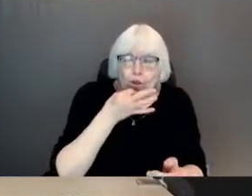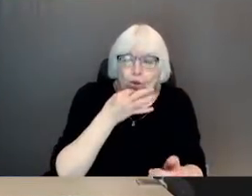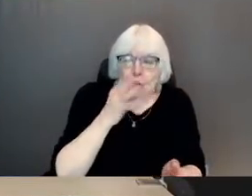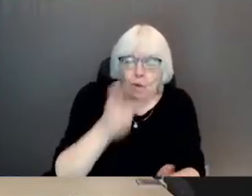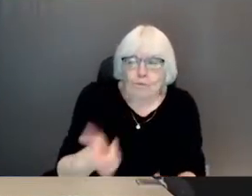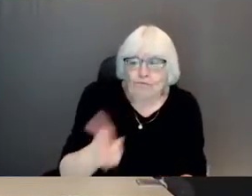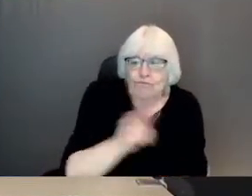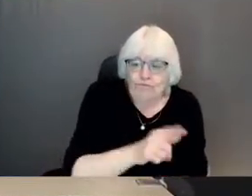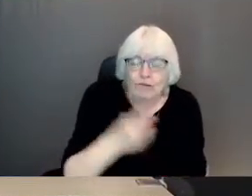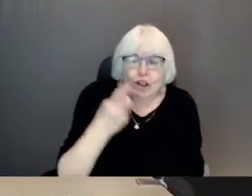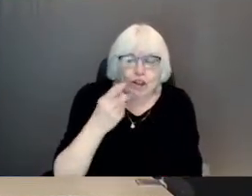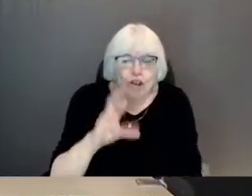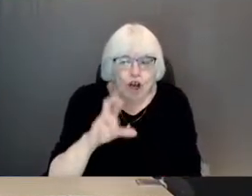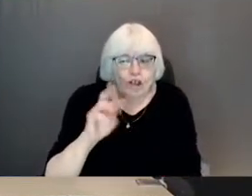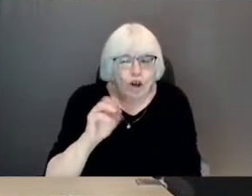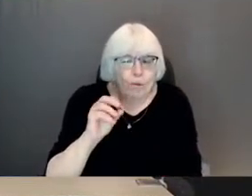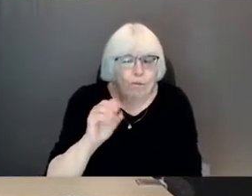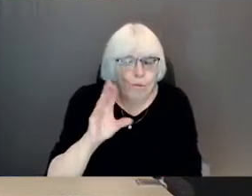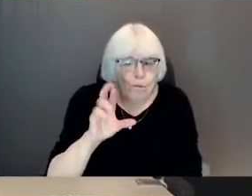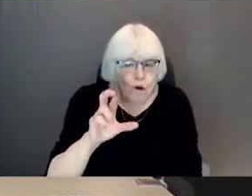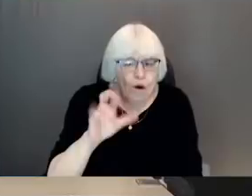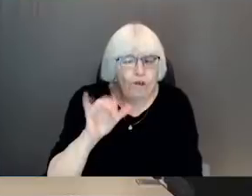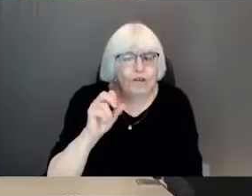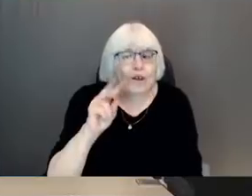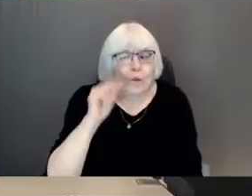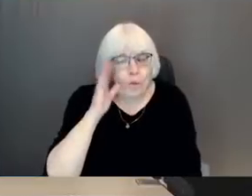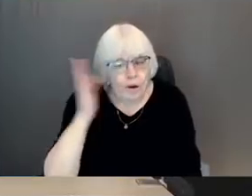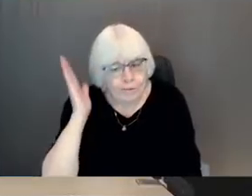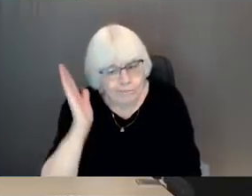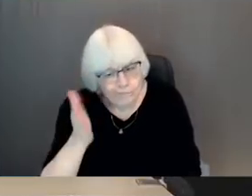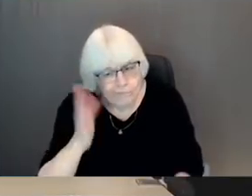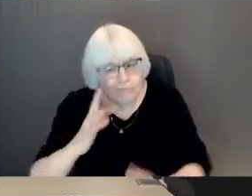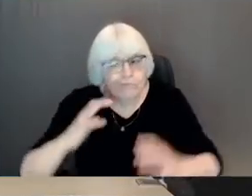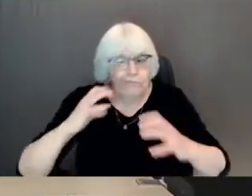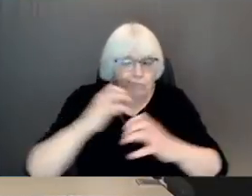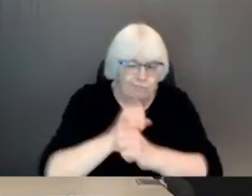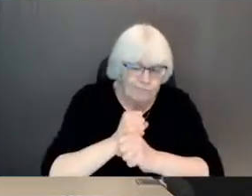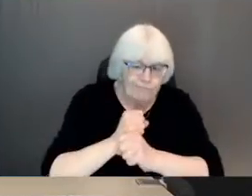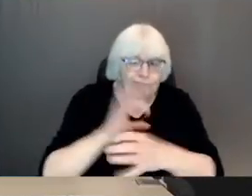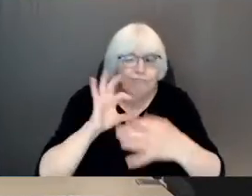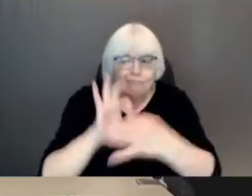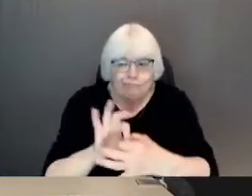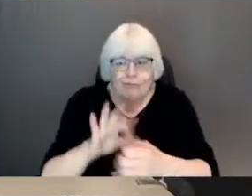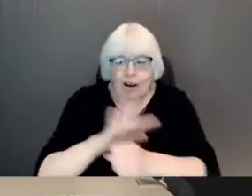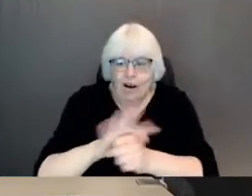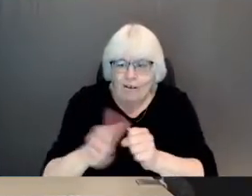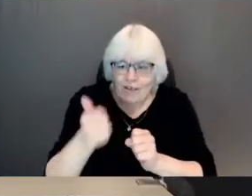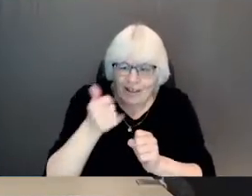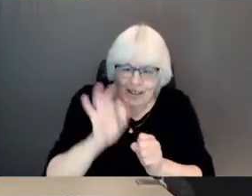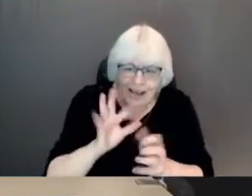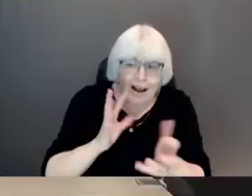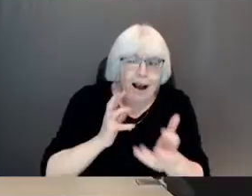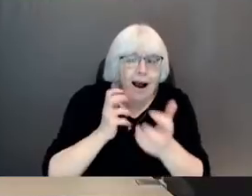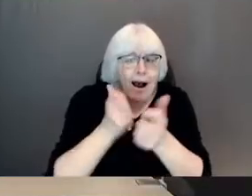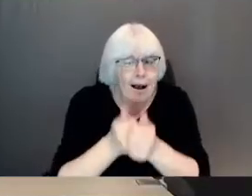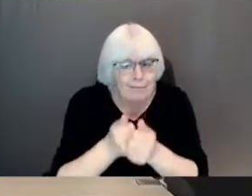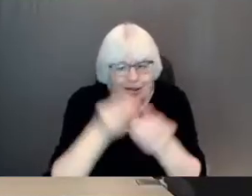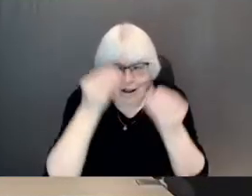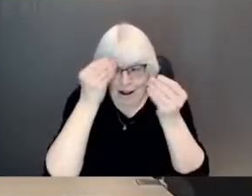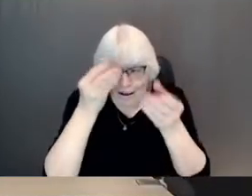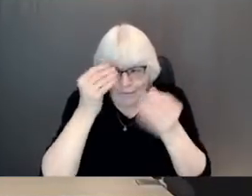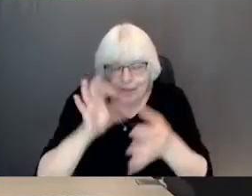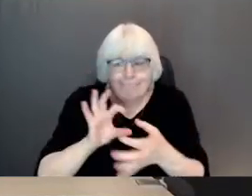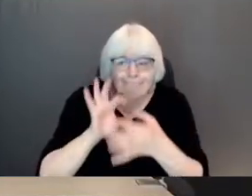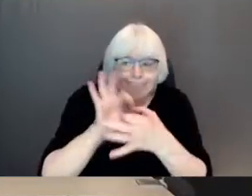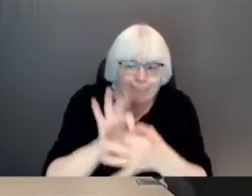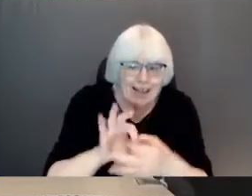COVID, as well as an update on our testing, masking, and isolation guidance. I just wanted